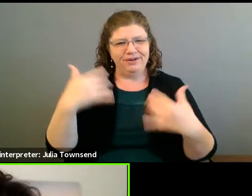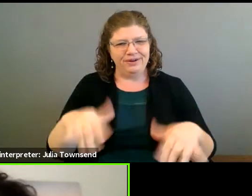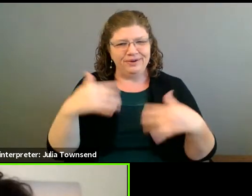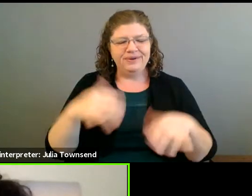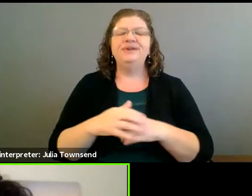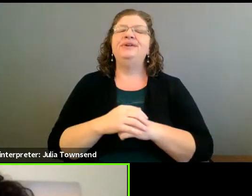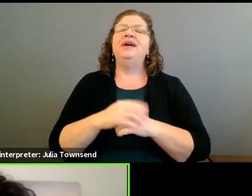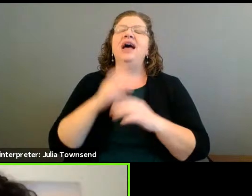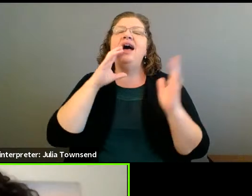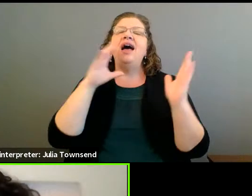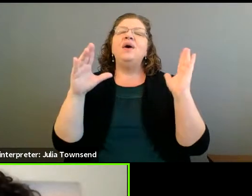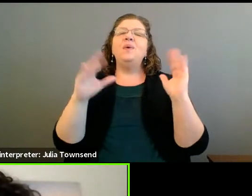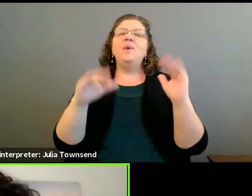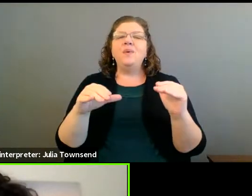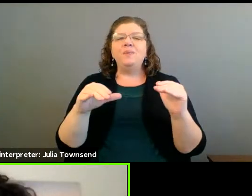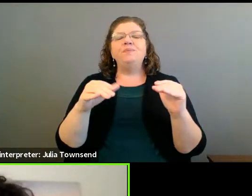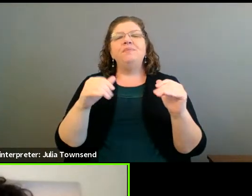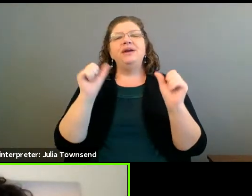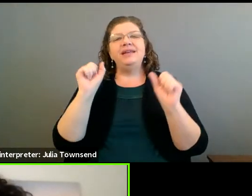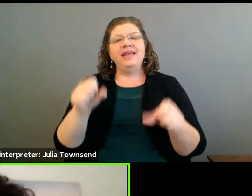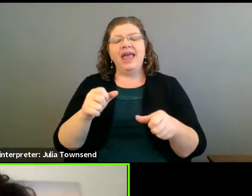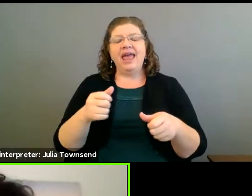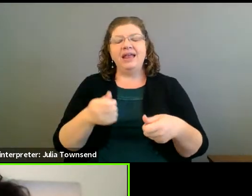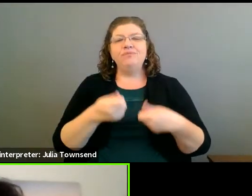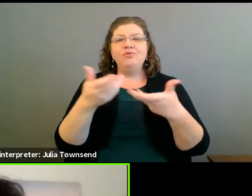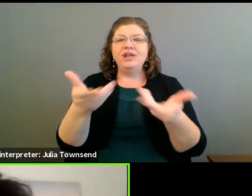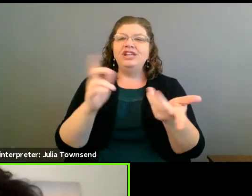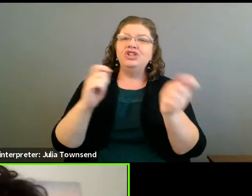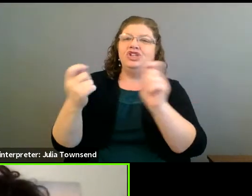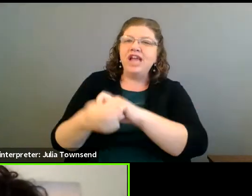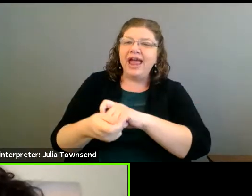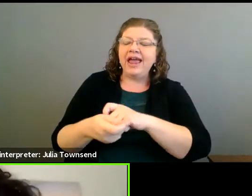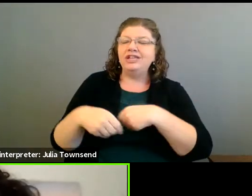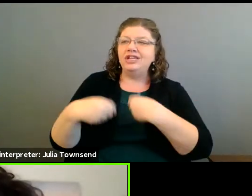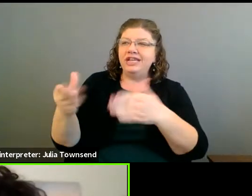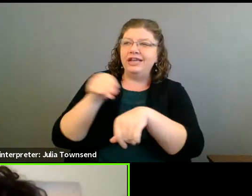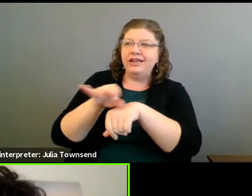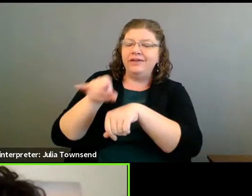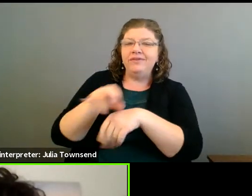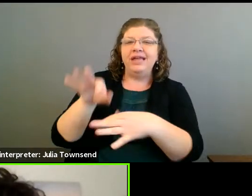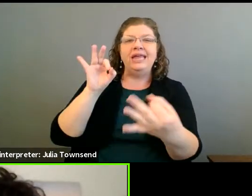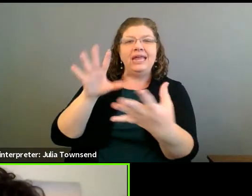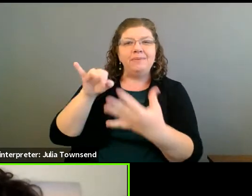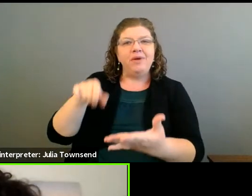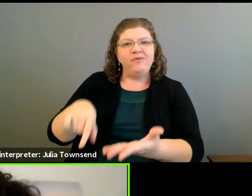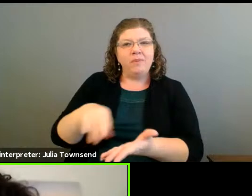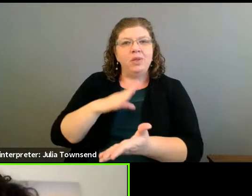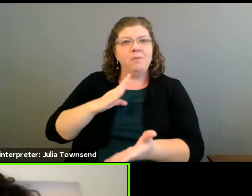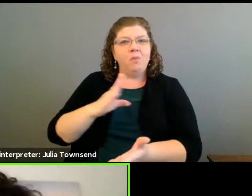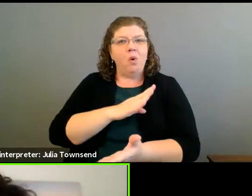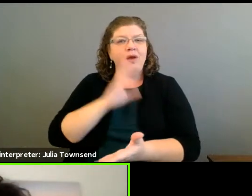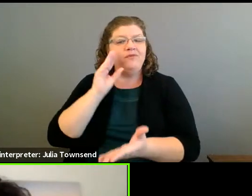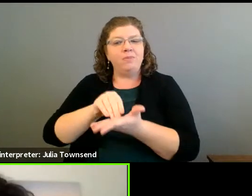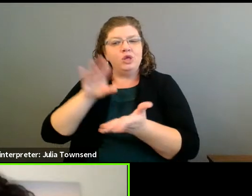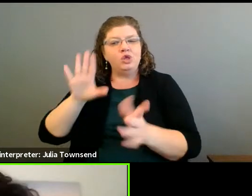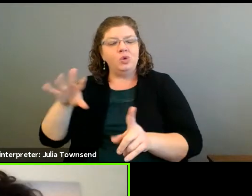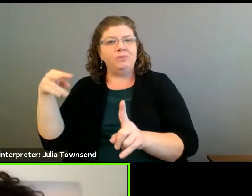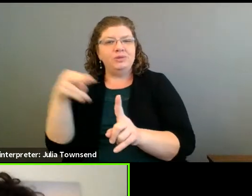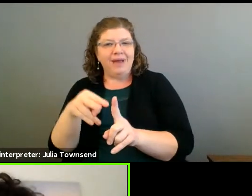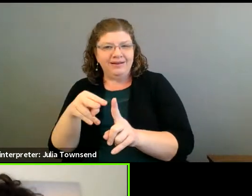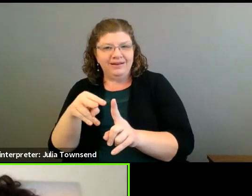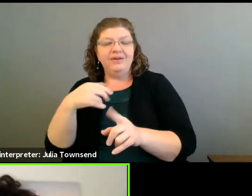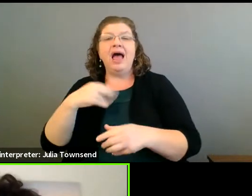hope that I can bring change and give input to this board from a student perspective. I will make sure to reach out